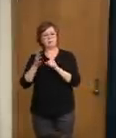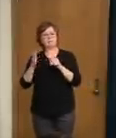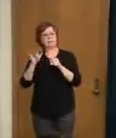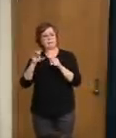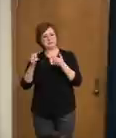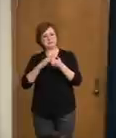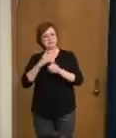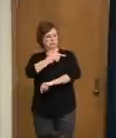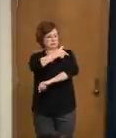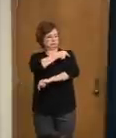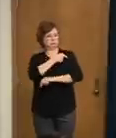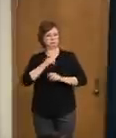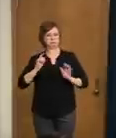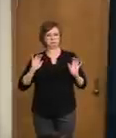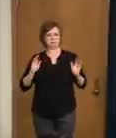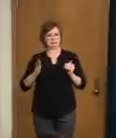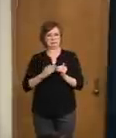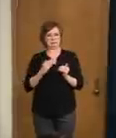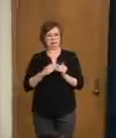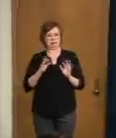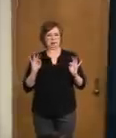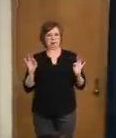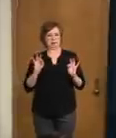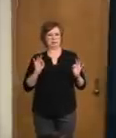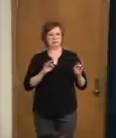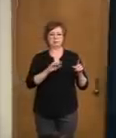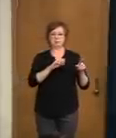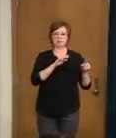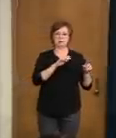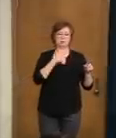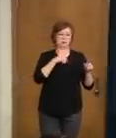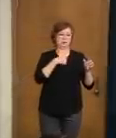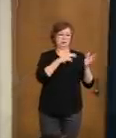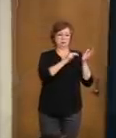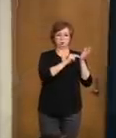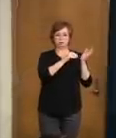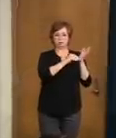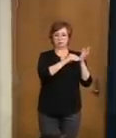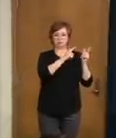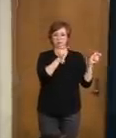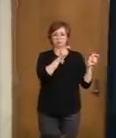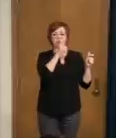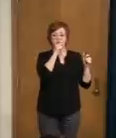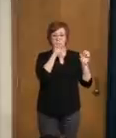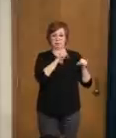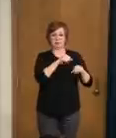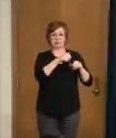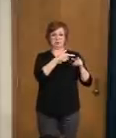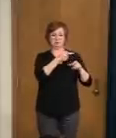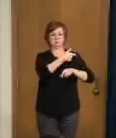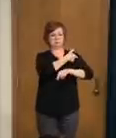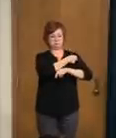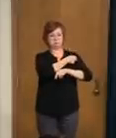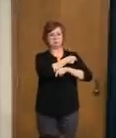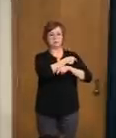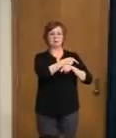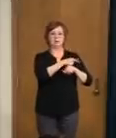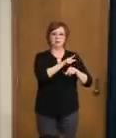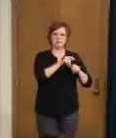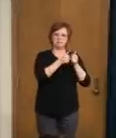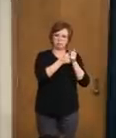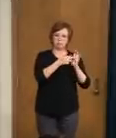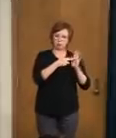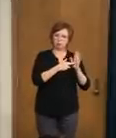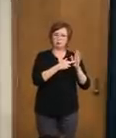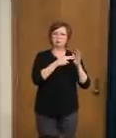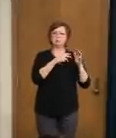of Saskatchewan and ensuring that all safety requirements are achieved. And we know that